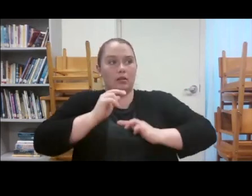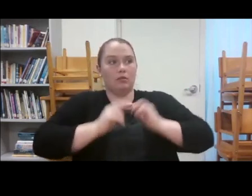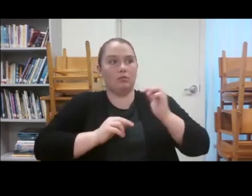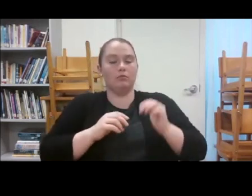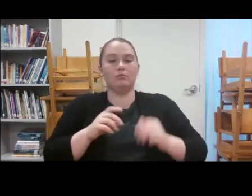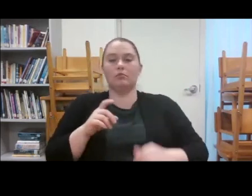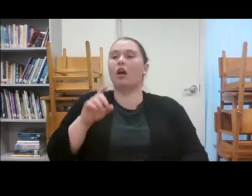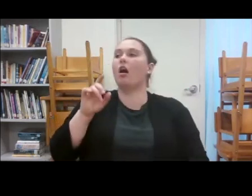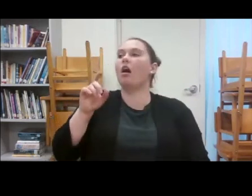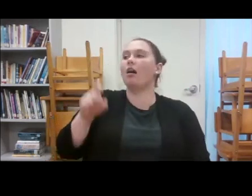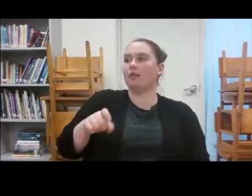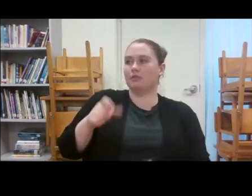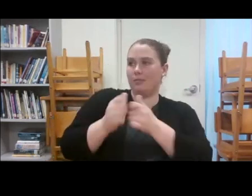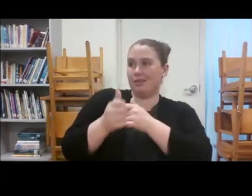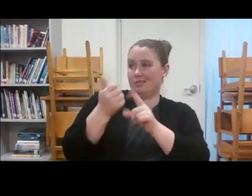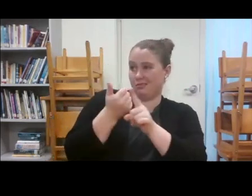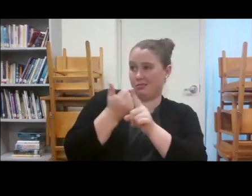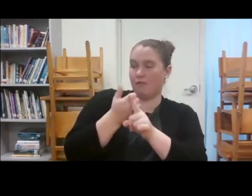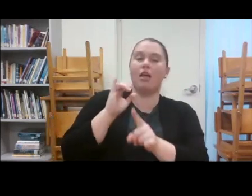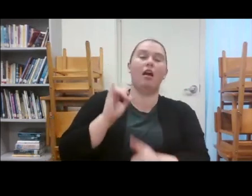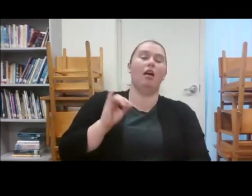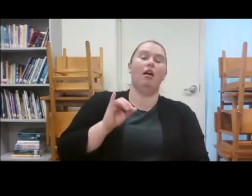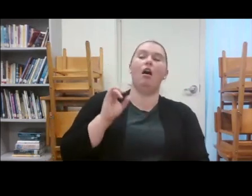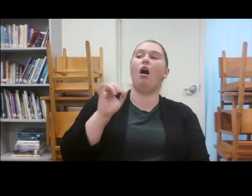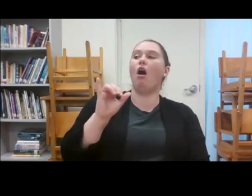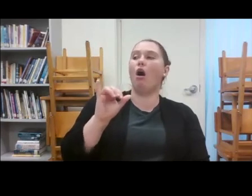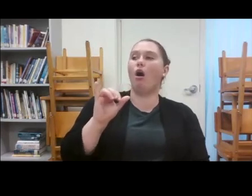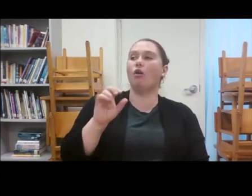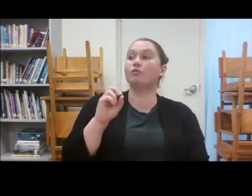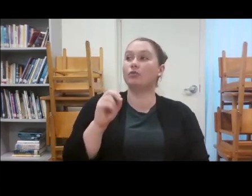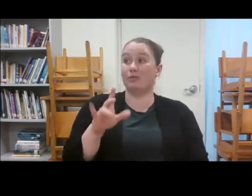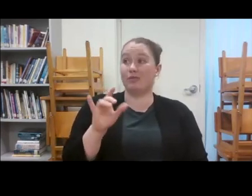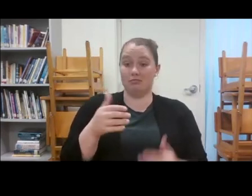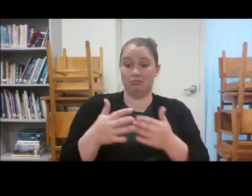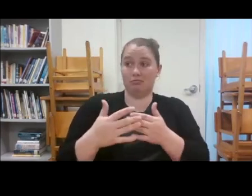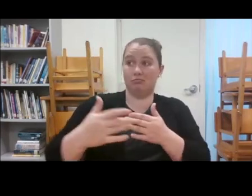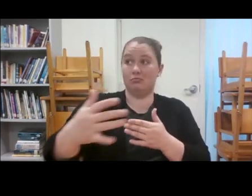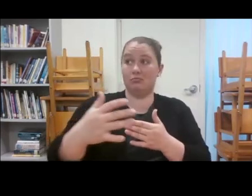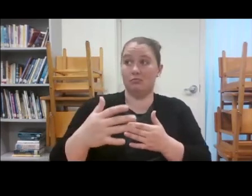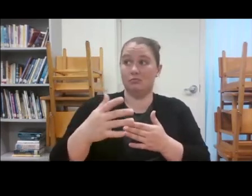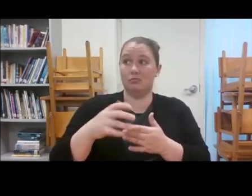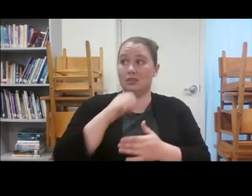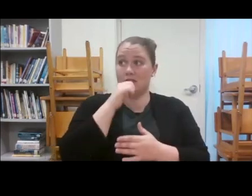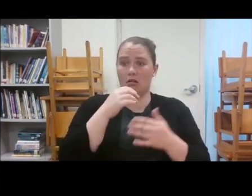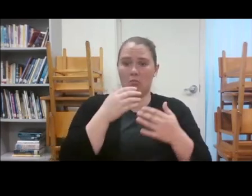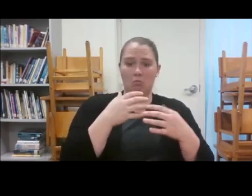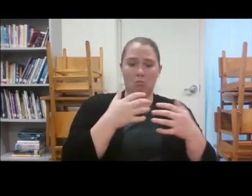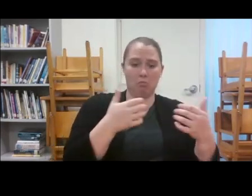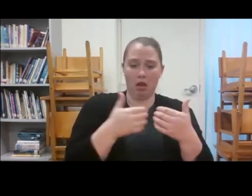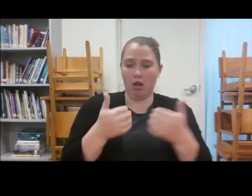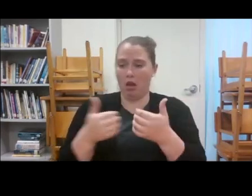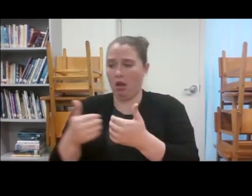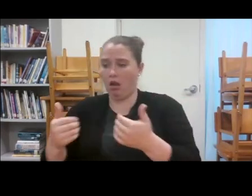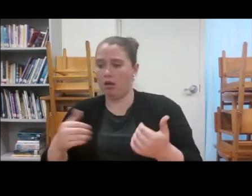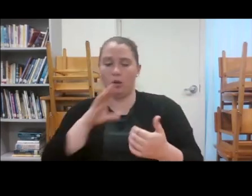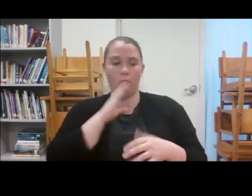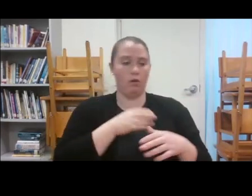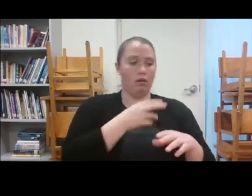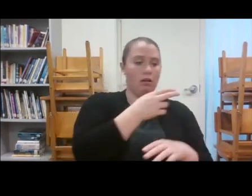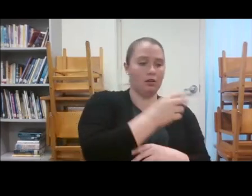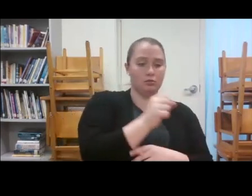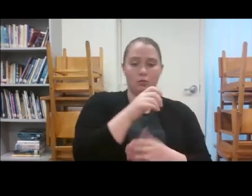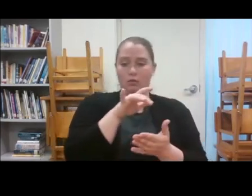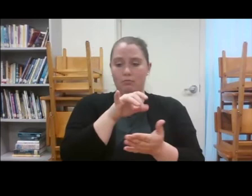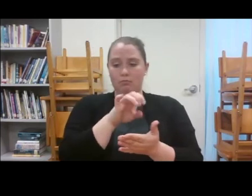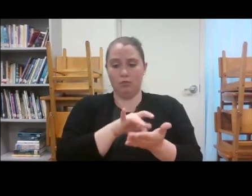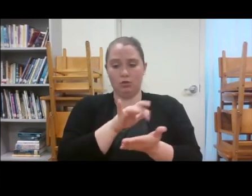has to pass on its own, in other words. Okay. And But then the rest of the stuff is not going to be divisible. It's all going to be our elementary schools, our high school, and middle schools,